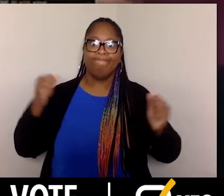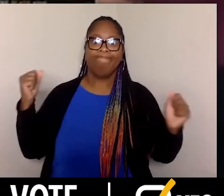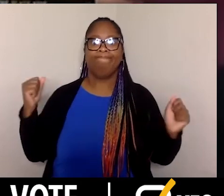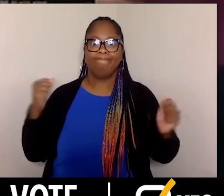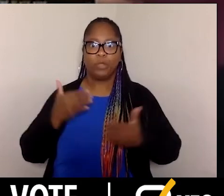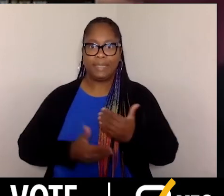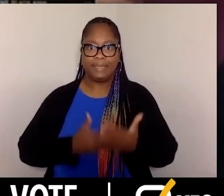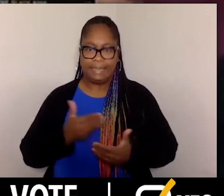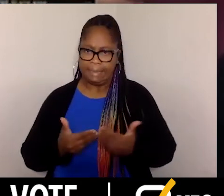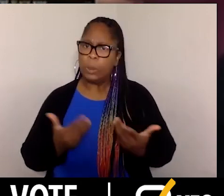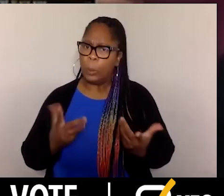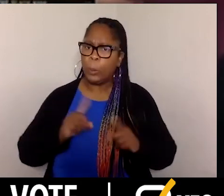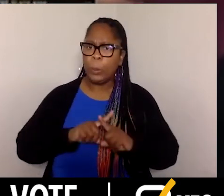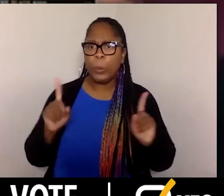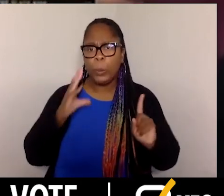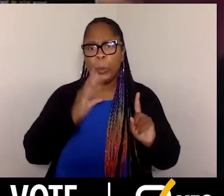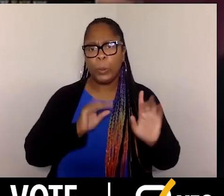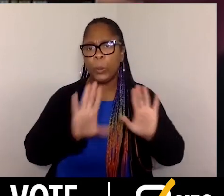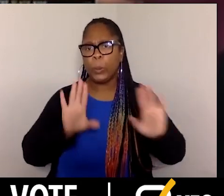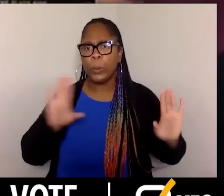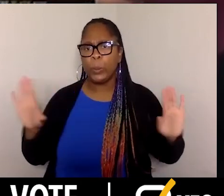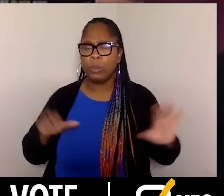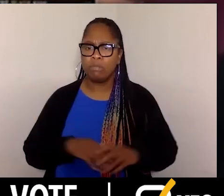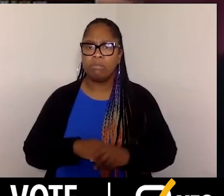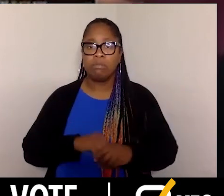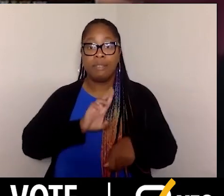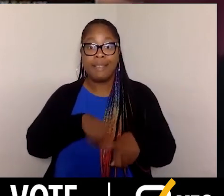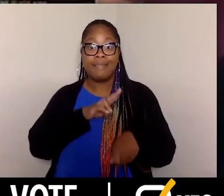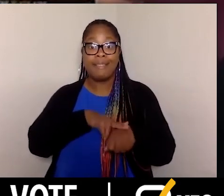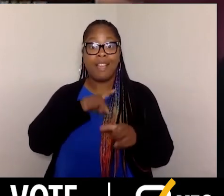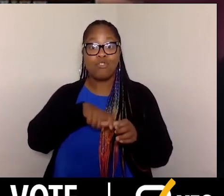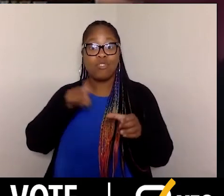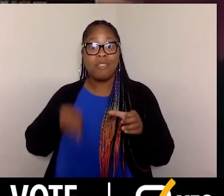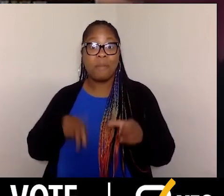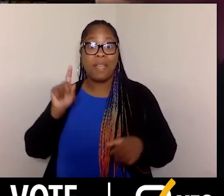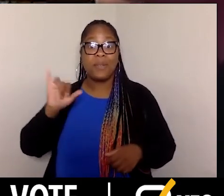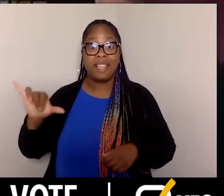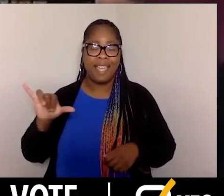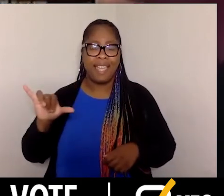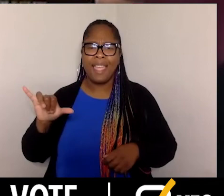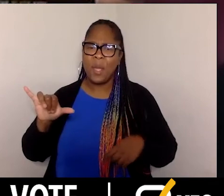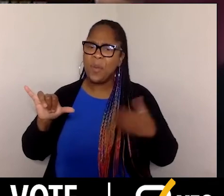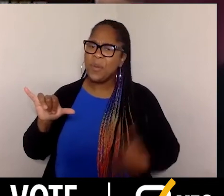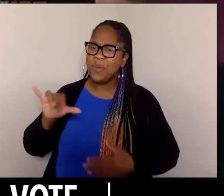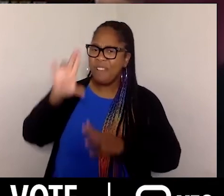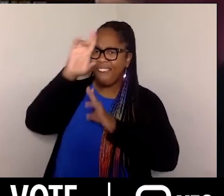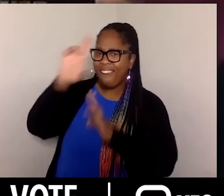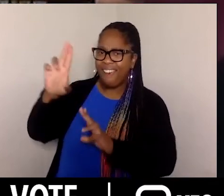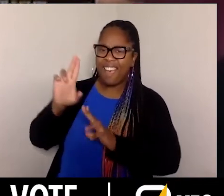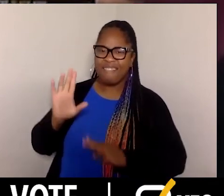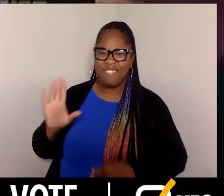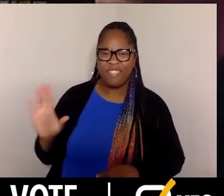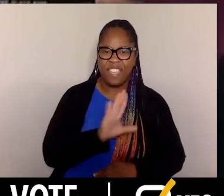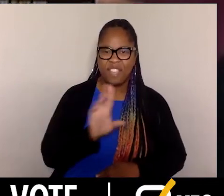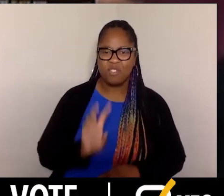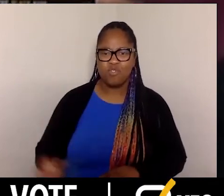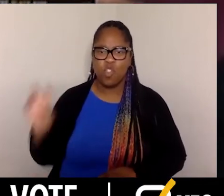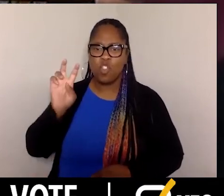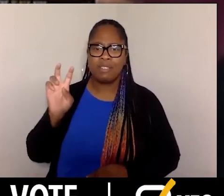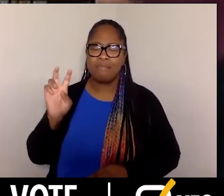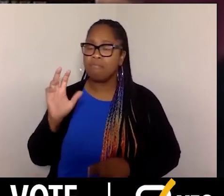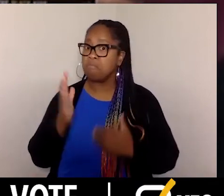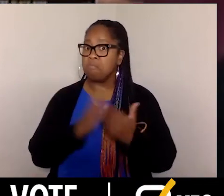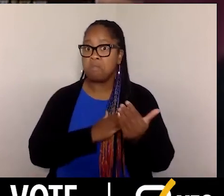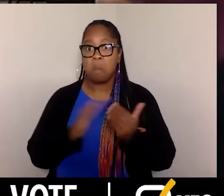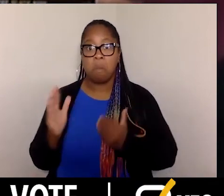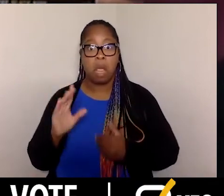process. National Coming Out Day is a day to honor that journey, no matter where